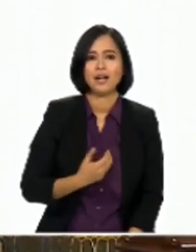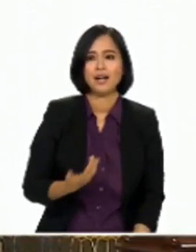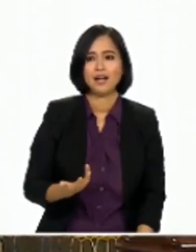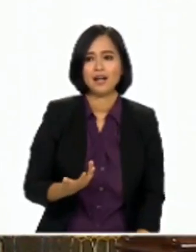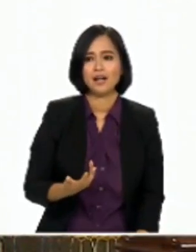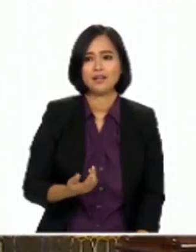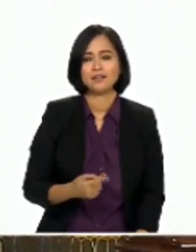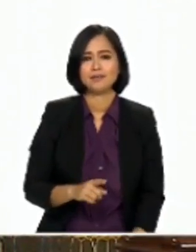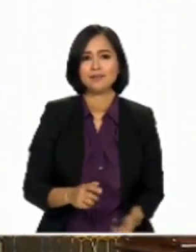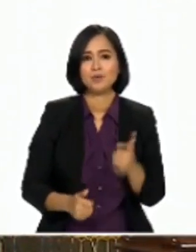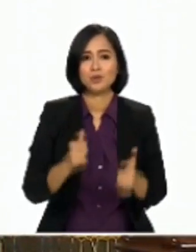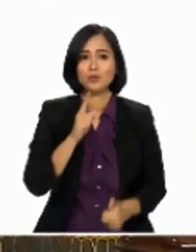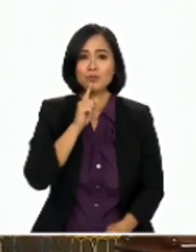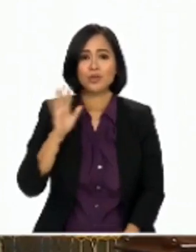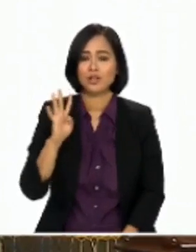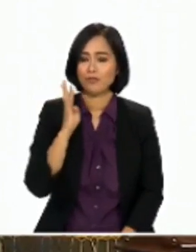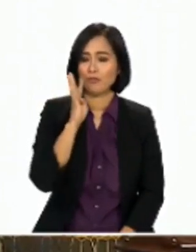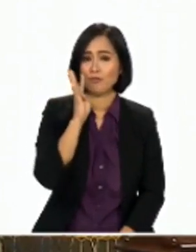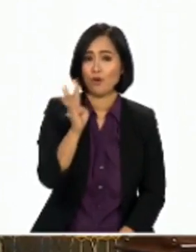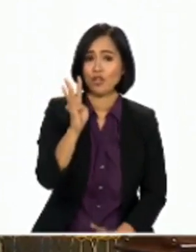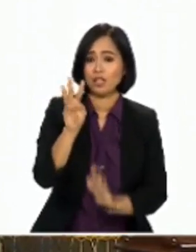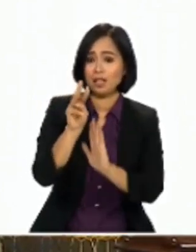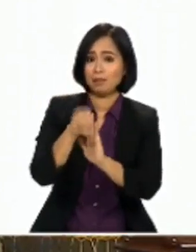I promised you 40 minutes.